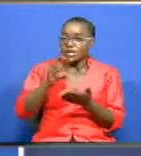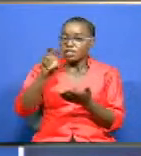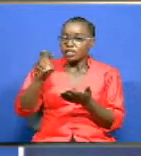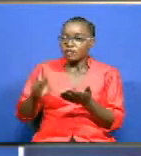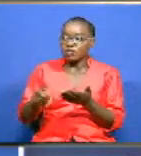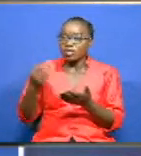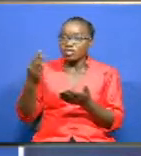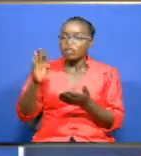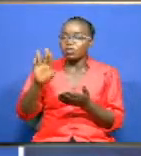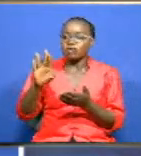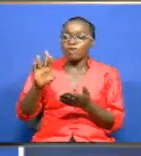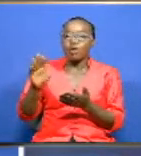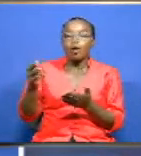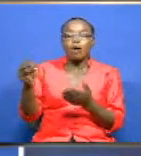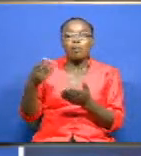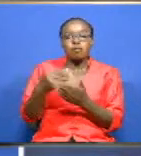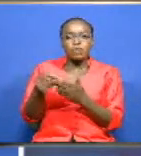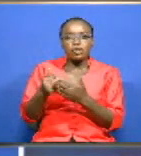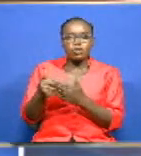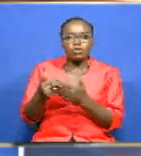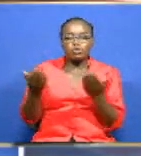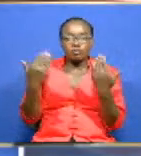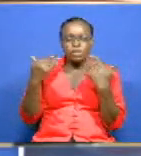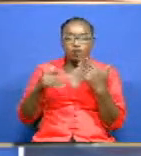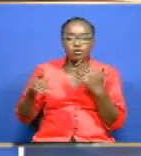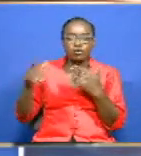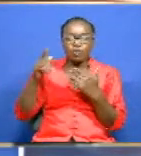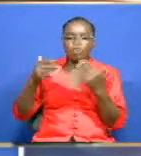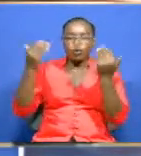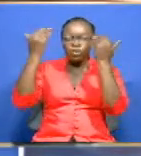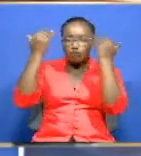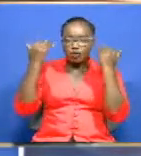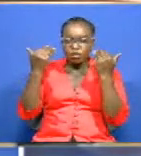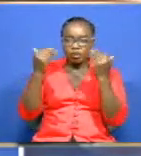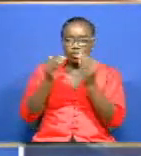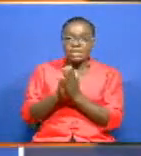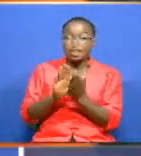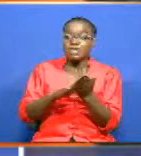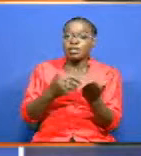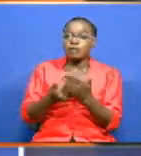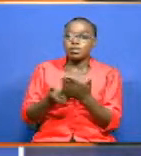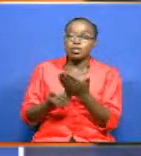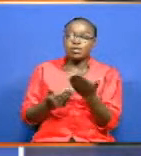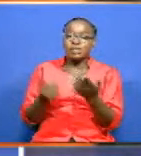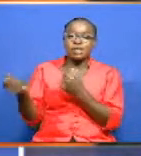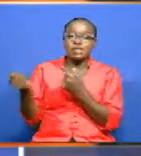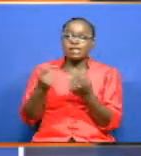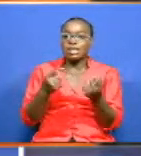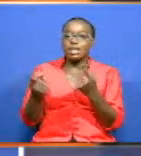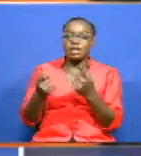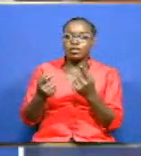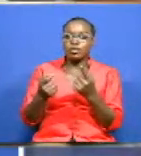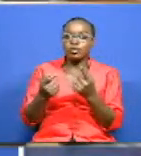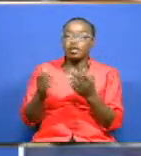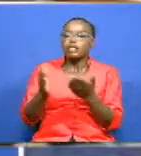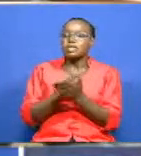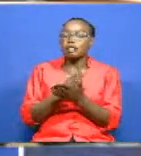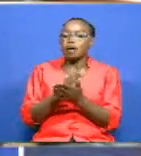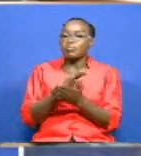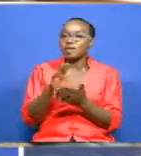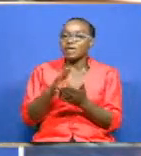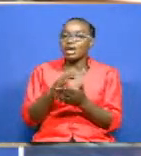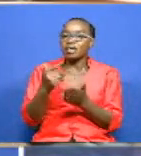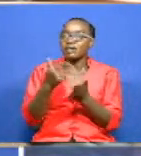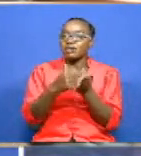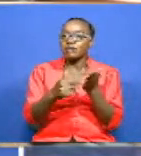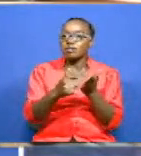34 million shilling graft case to Meru Law Courts. In the application, they had argued that some of the charges against them were criminal in